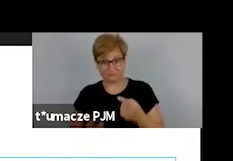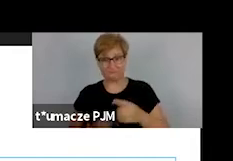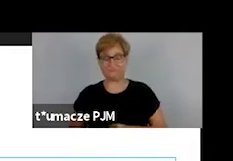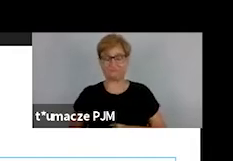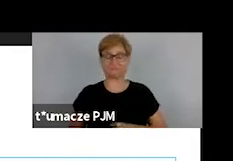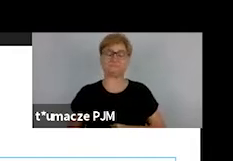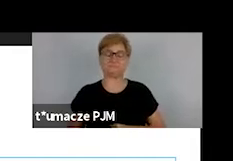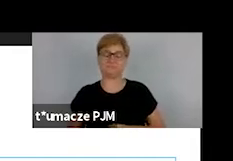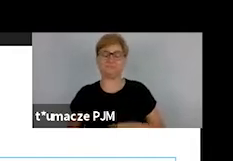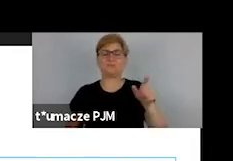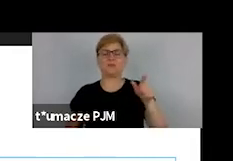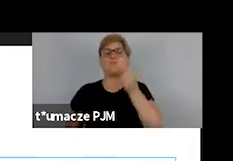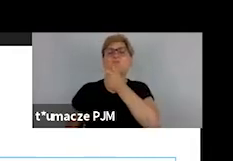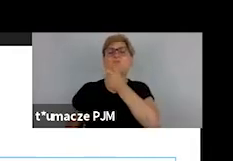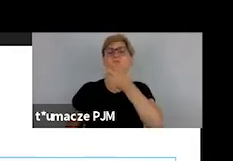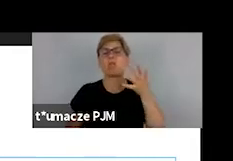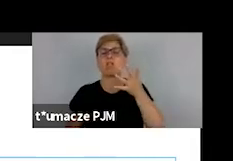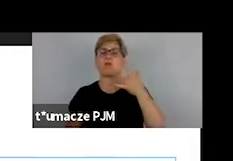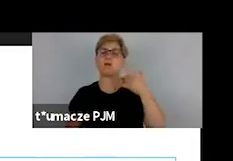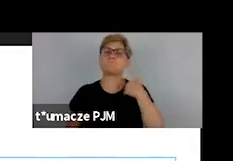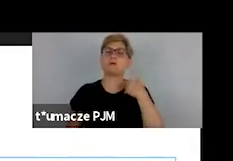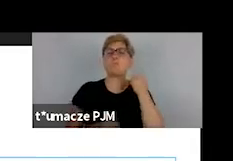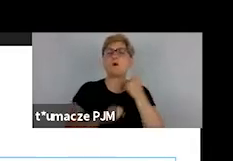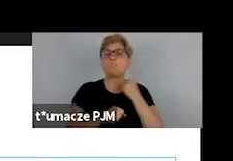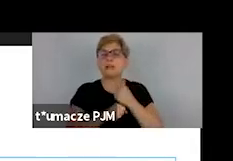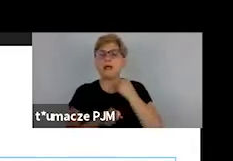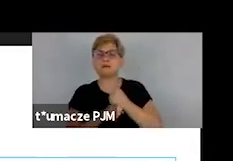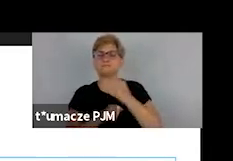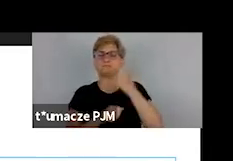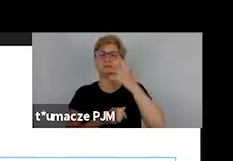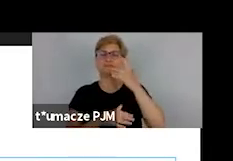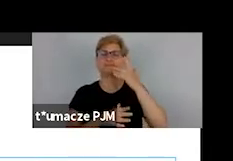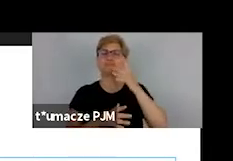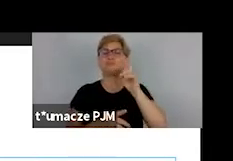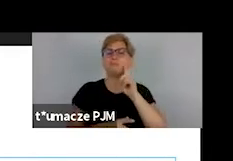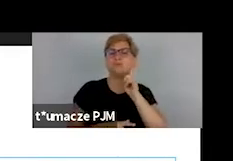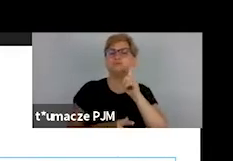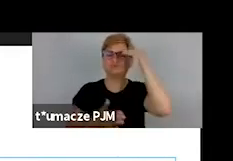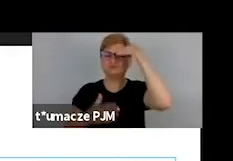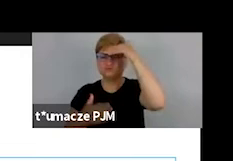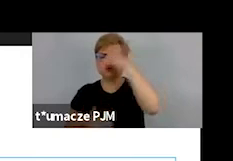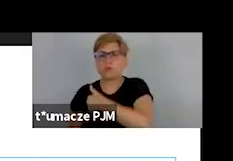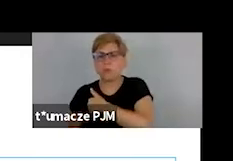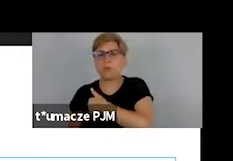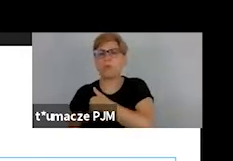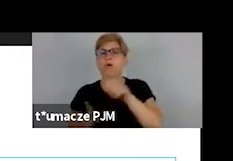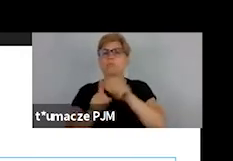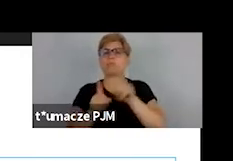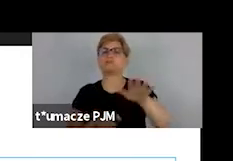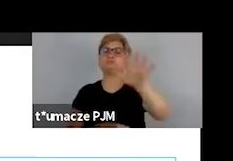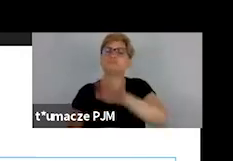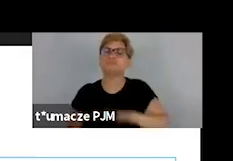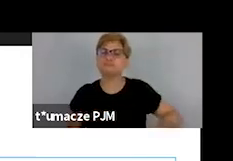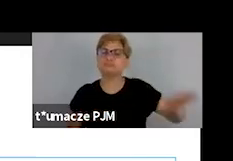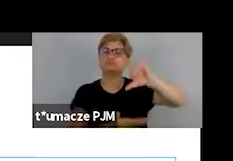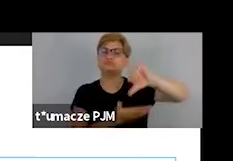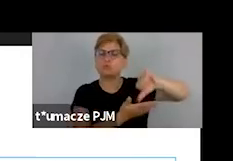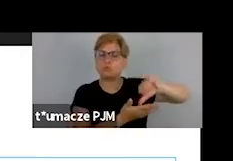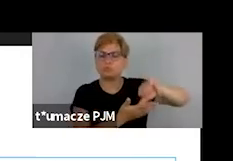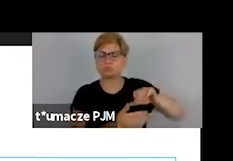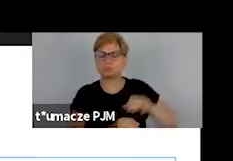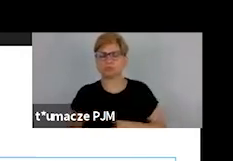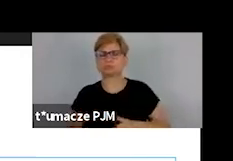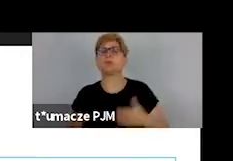on changing those norms we just saw a moment ago, focuses on changing men's ideas about manhood,